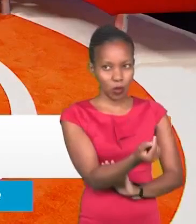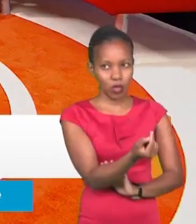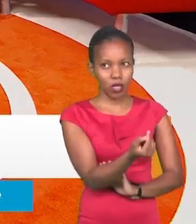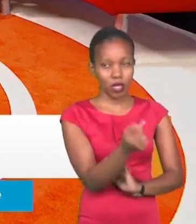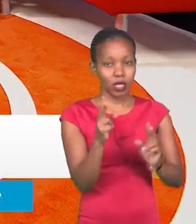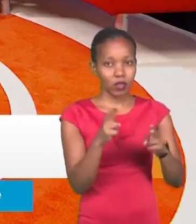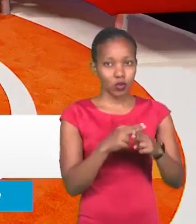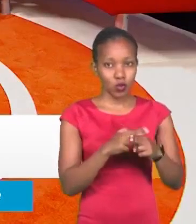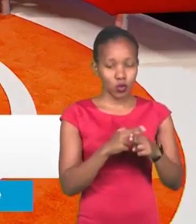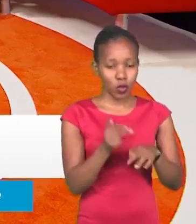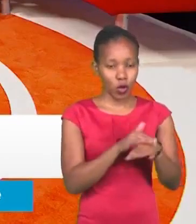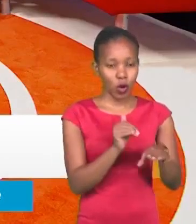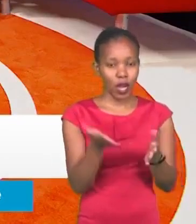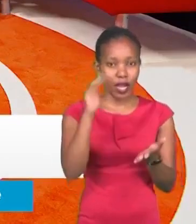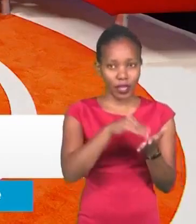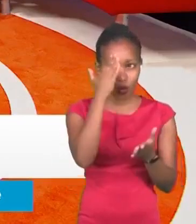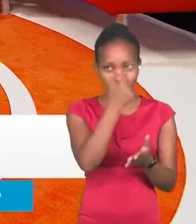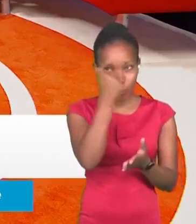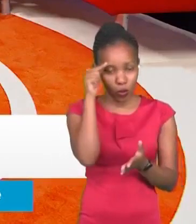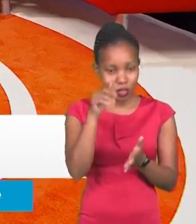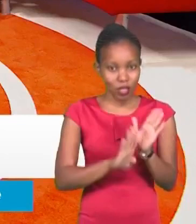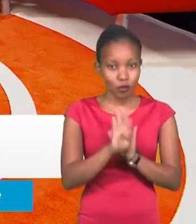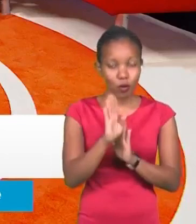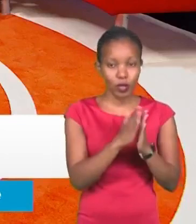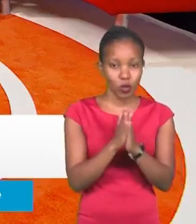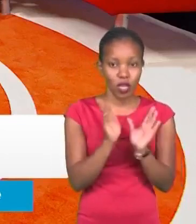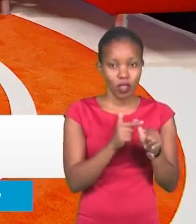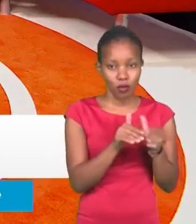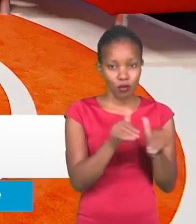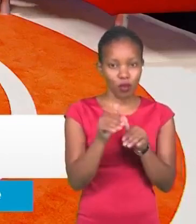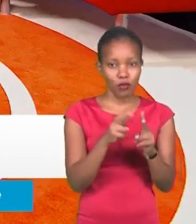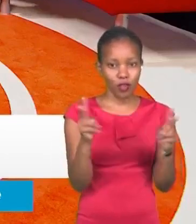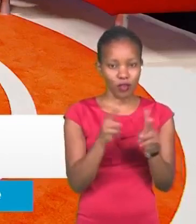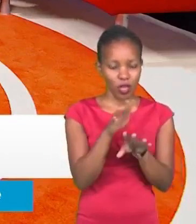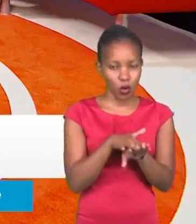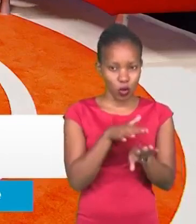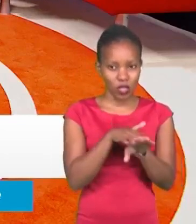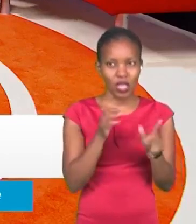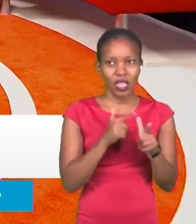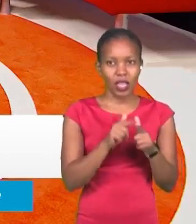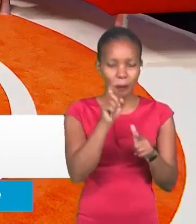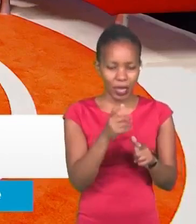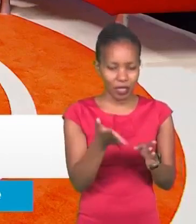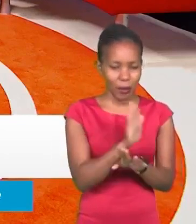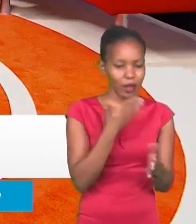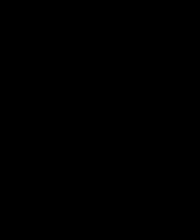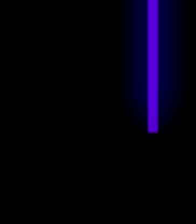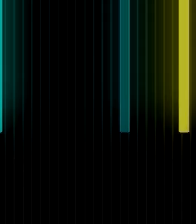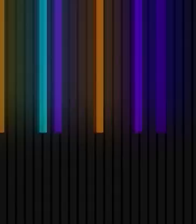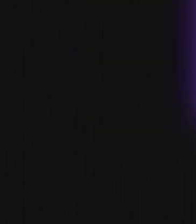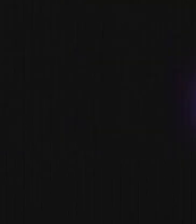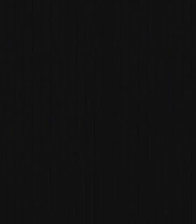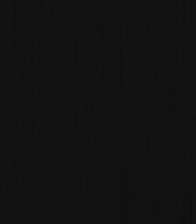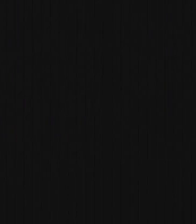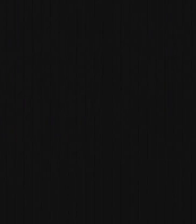soon we'll call you again, because now this is a developing story, actually. So we'll be following up very closely, and you still have to come back here. Thank you so much for coming.